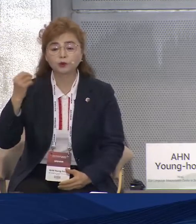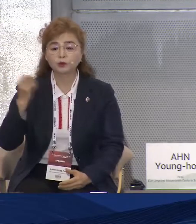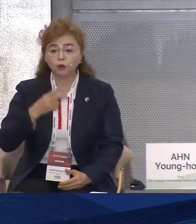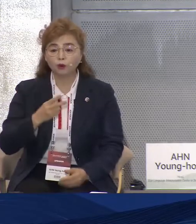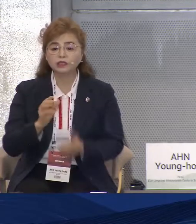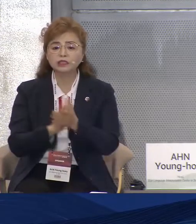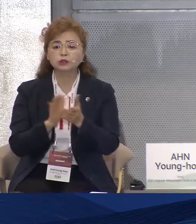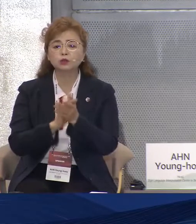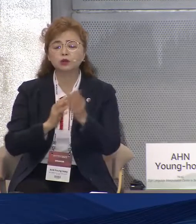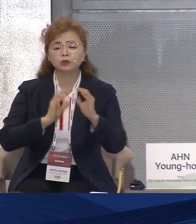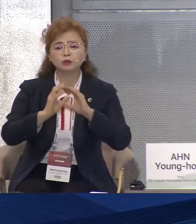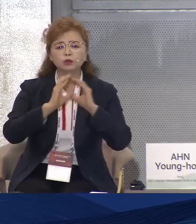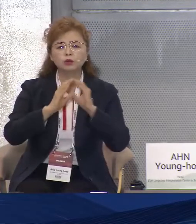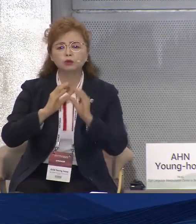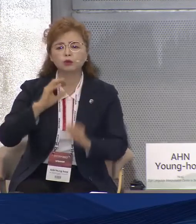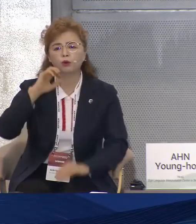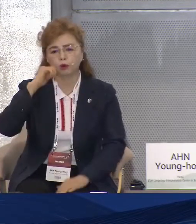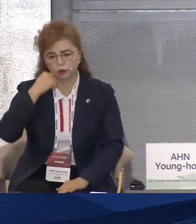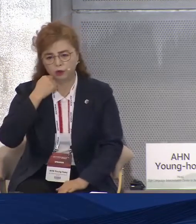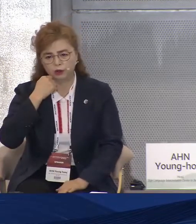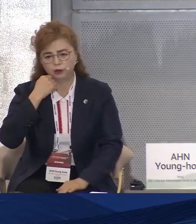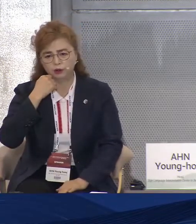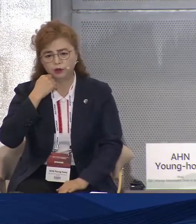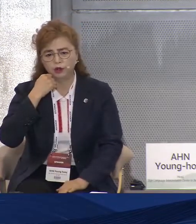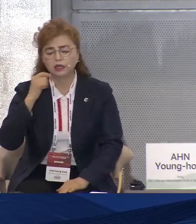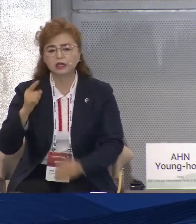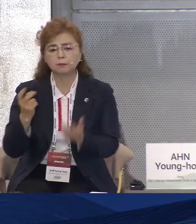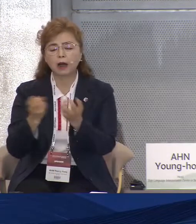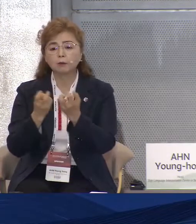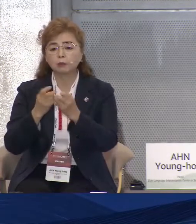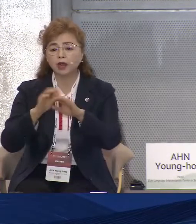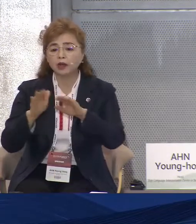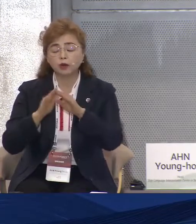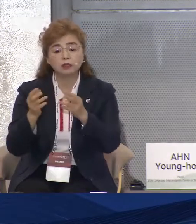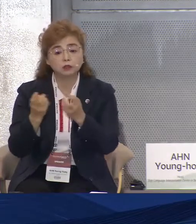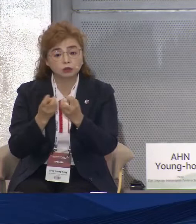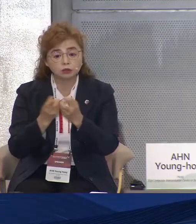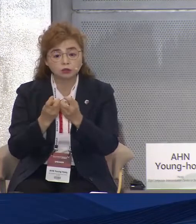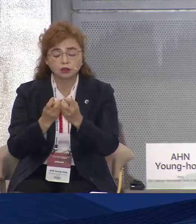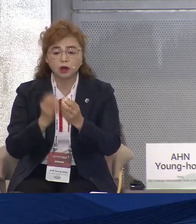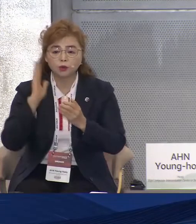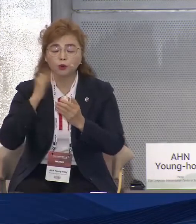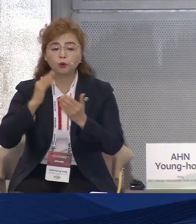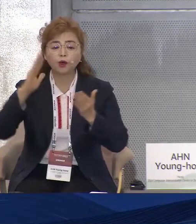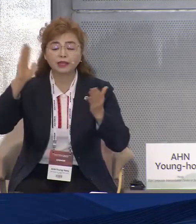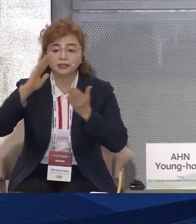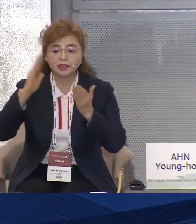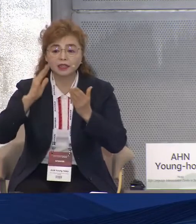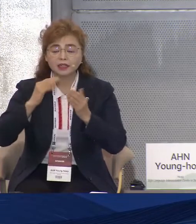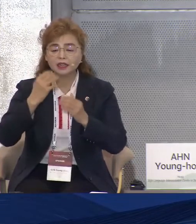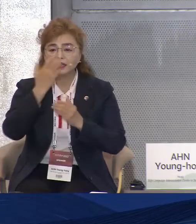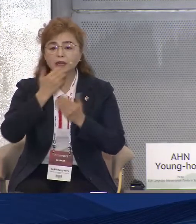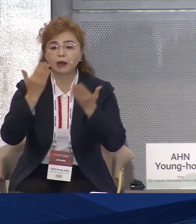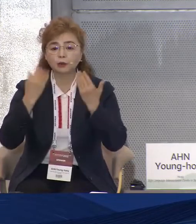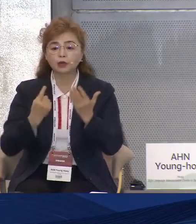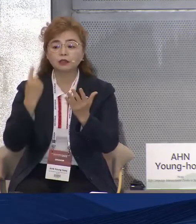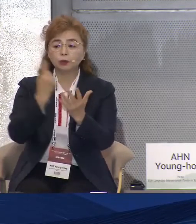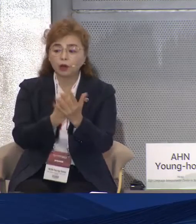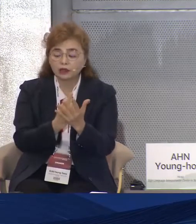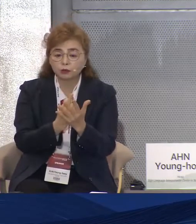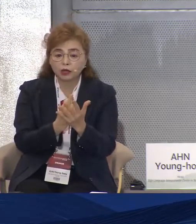left attended at the field, and they have difficulties communicating with their friends.